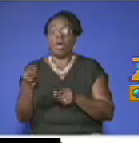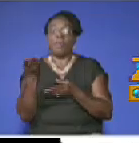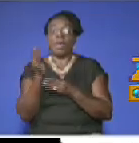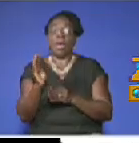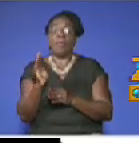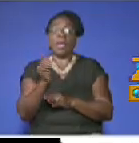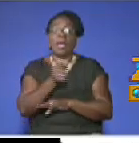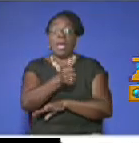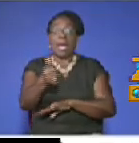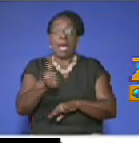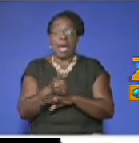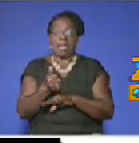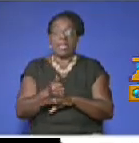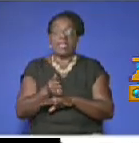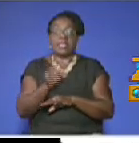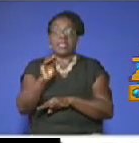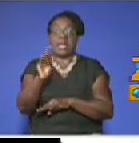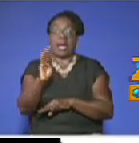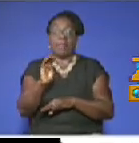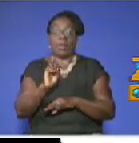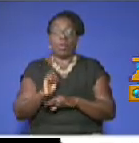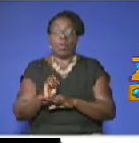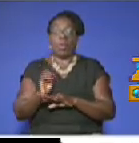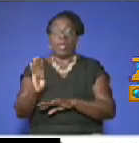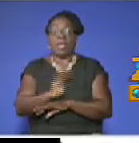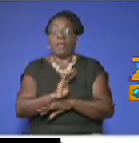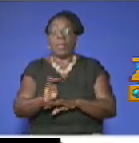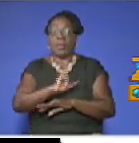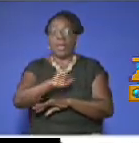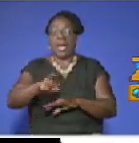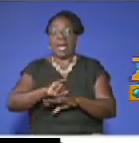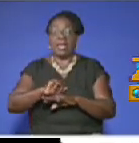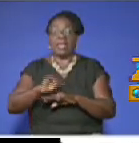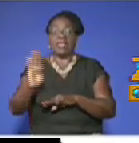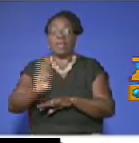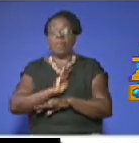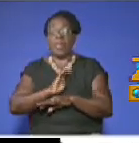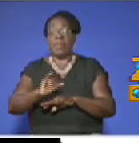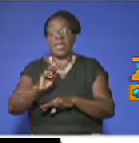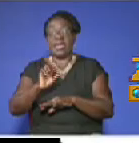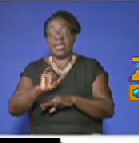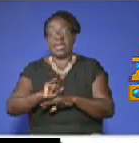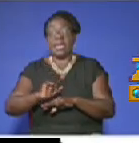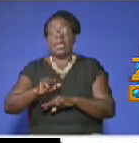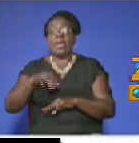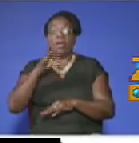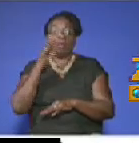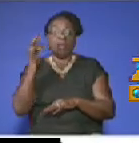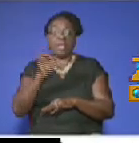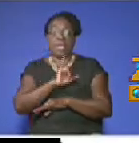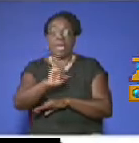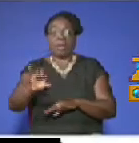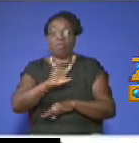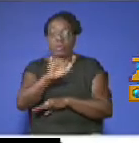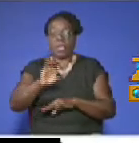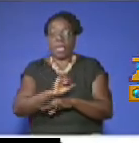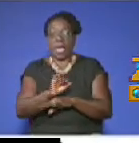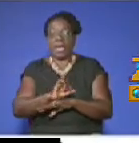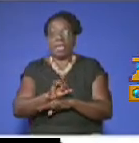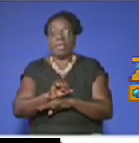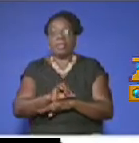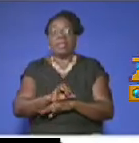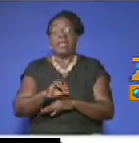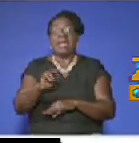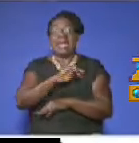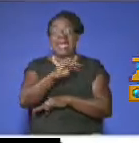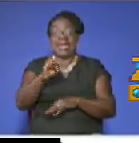Abaco, Andros, the Berry Islands, Bimini, Cat Island, Crooked Island, Eleuthera, Exuma, Anagua, and